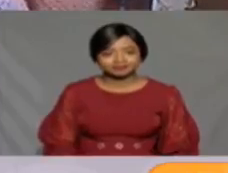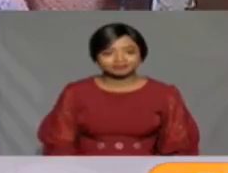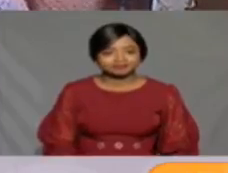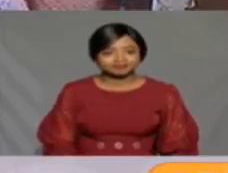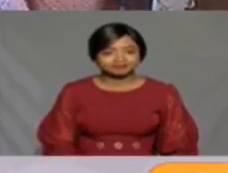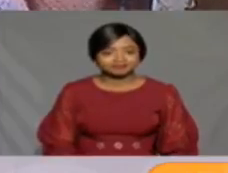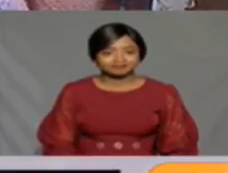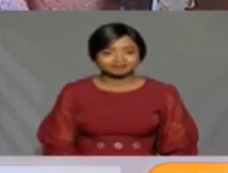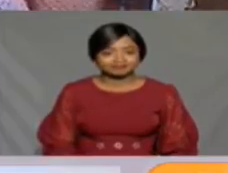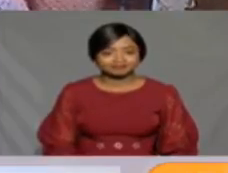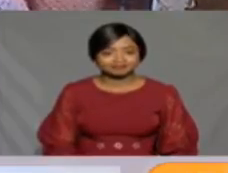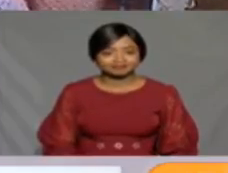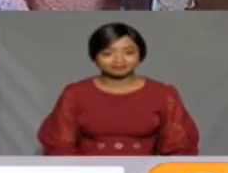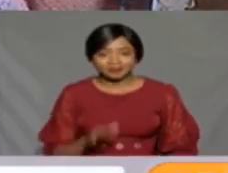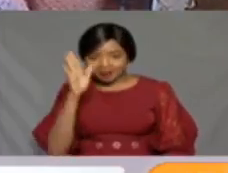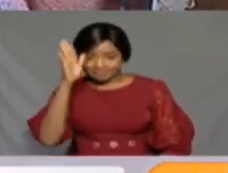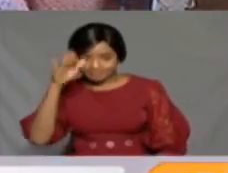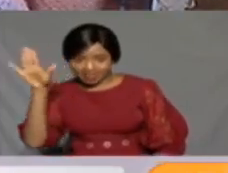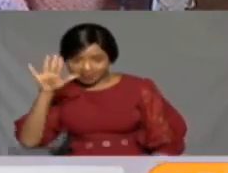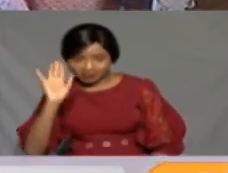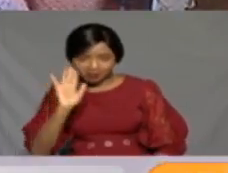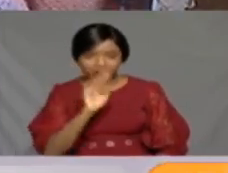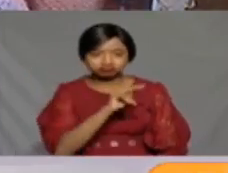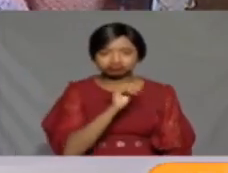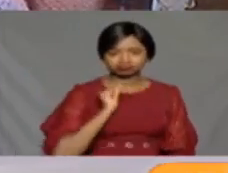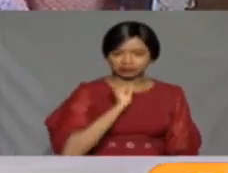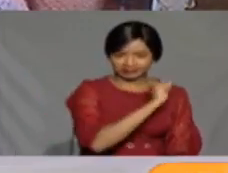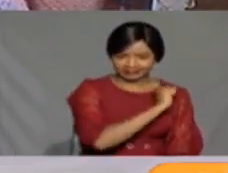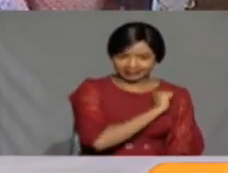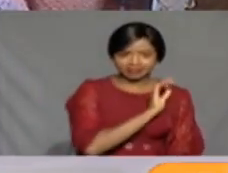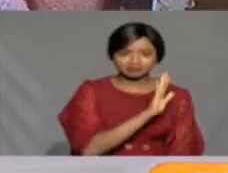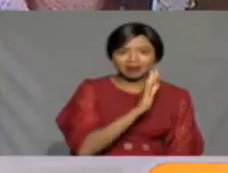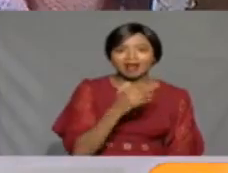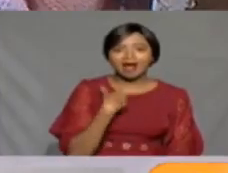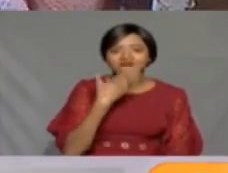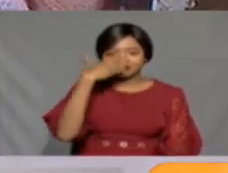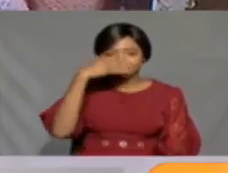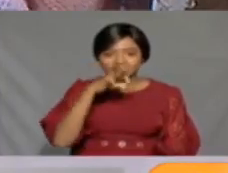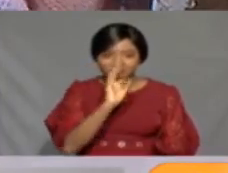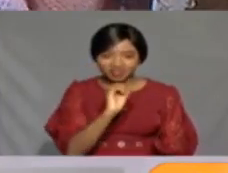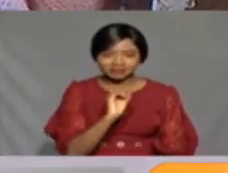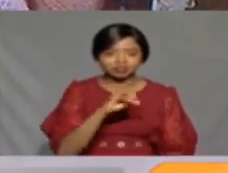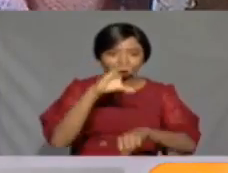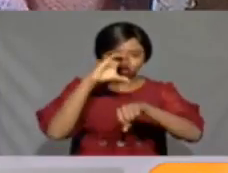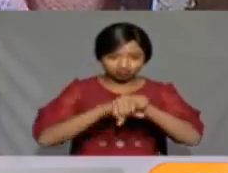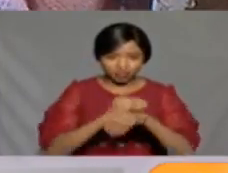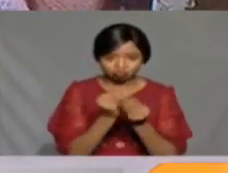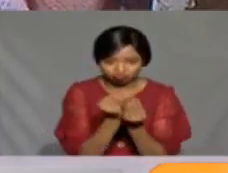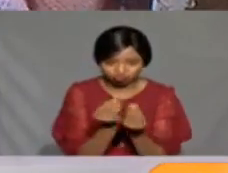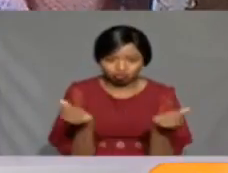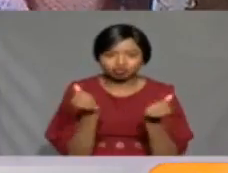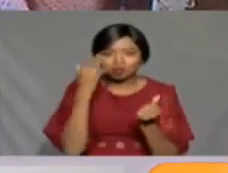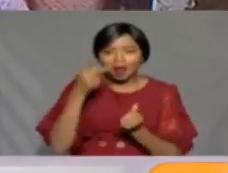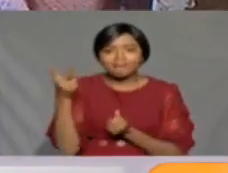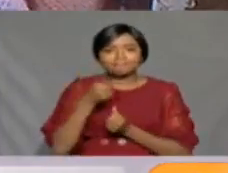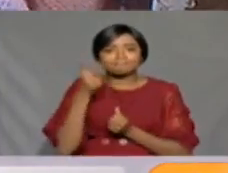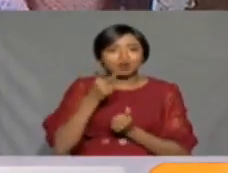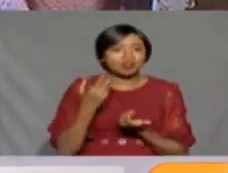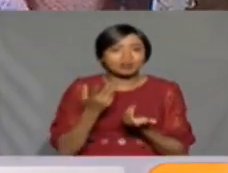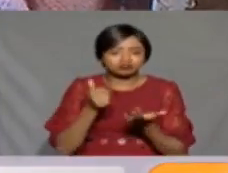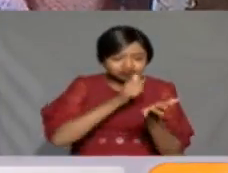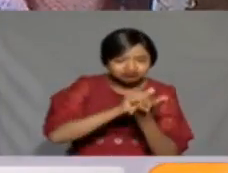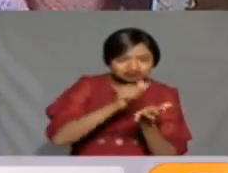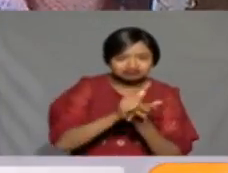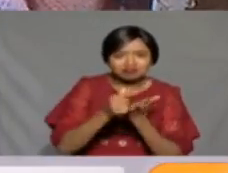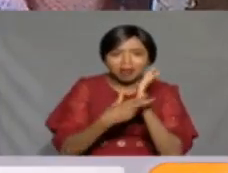Elsewhere, the National Assembly and the Senate now have less than 30 days to find a middle ground on the Division of Revenue Bill after both houses published the names